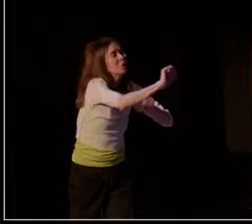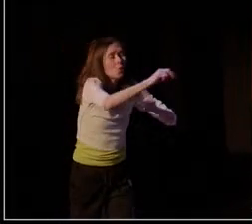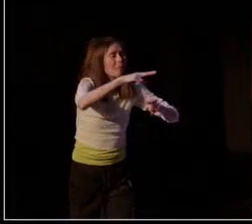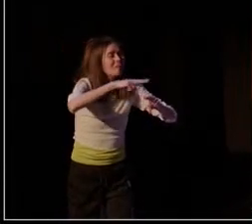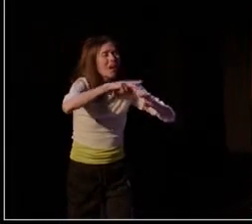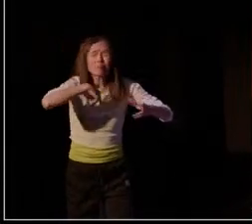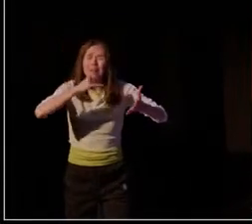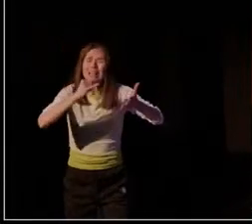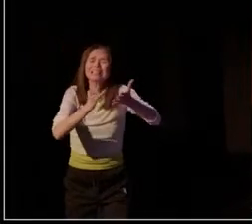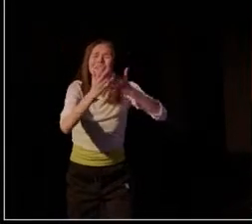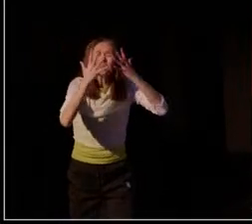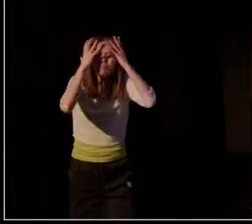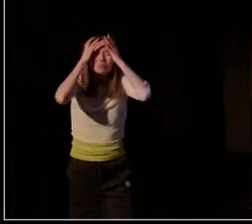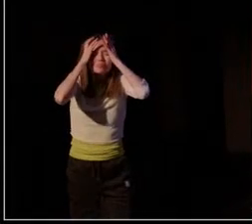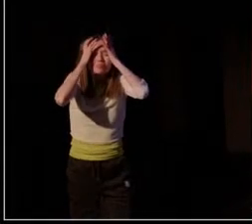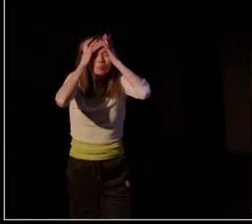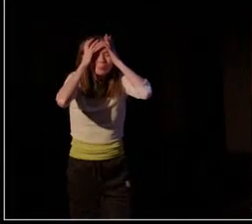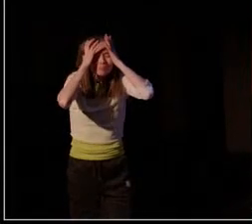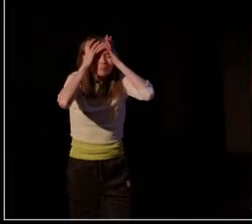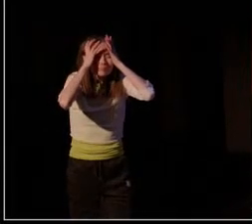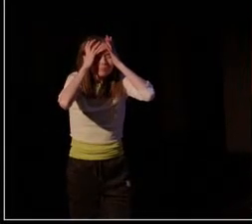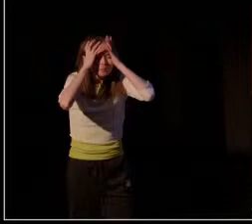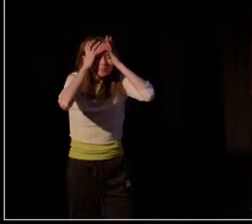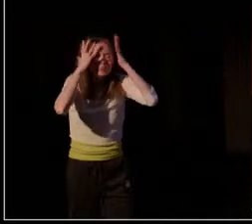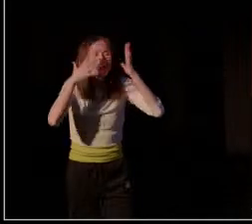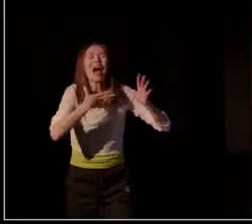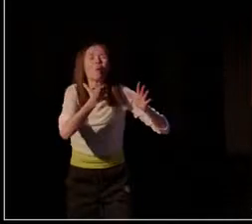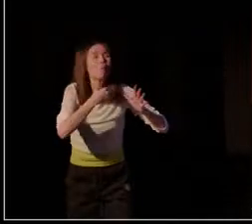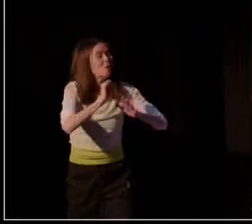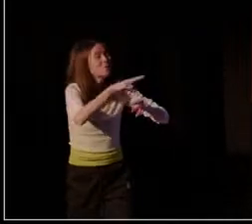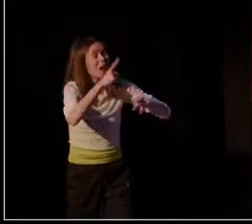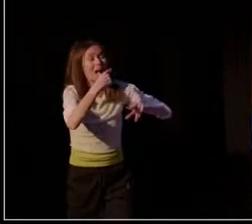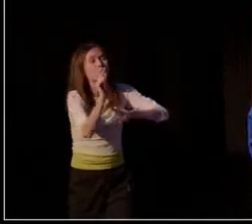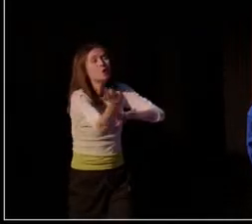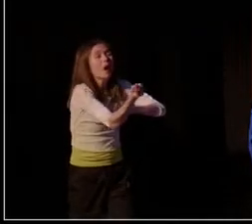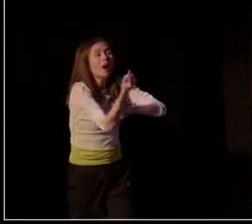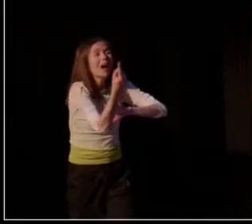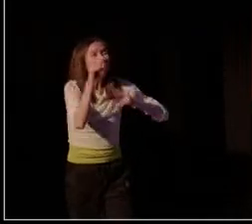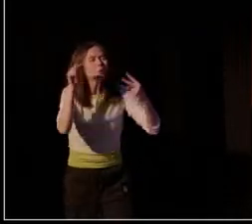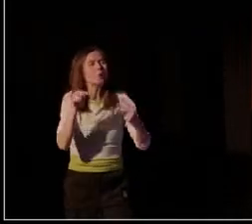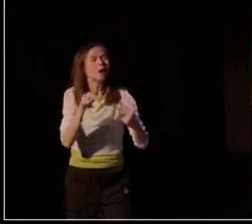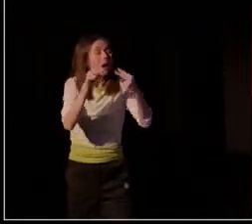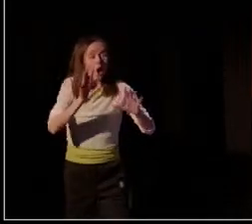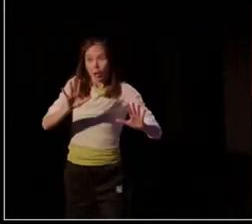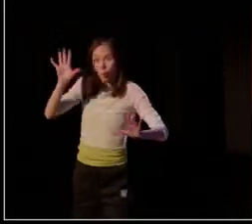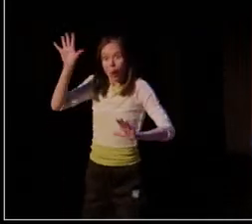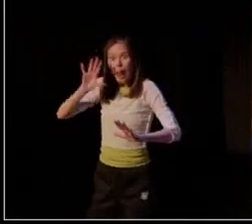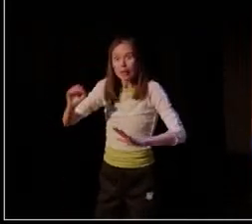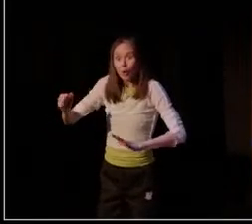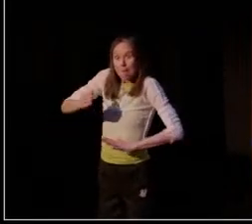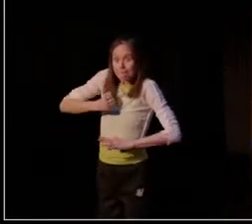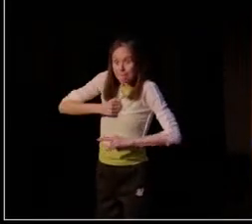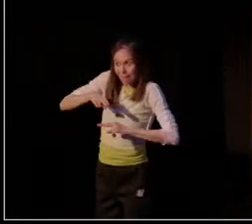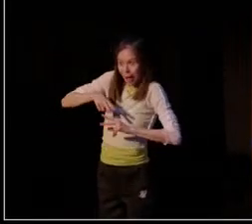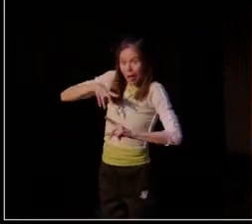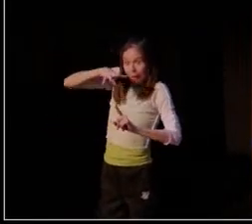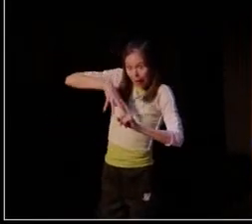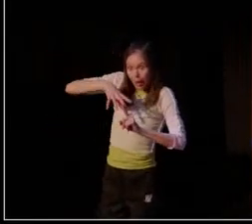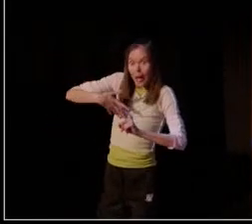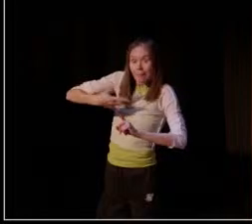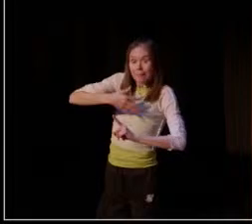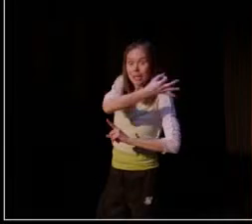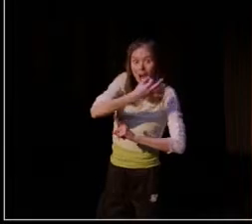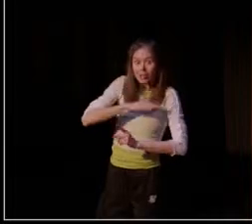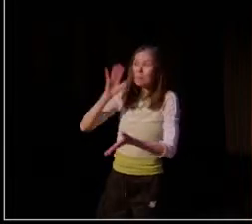would give my life once more to look upon. By his command. I have come to Sicilia, and from him